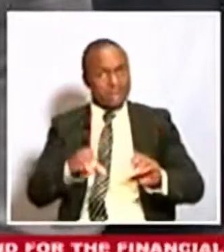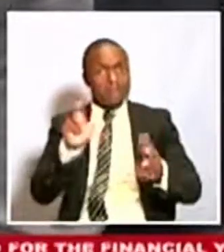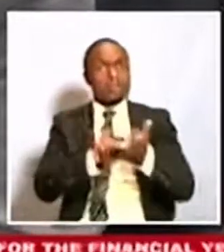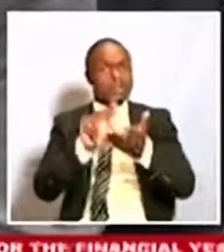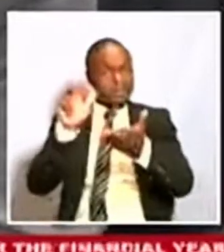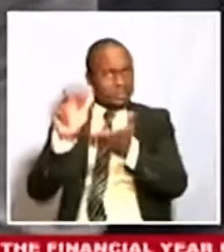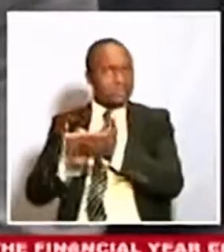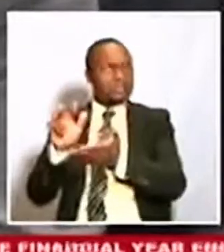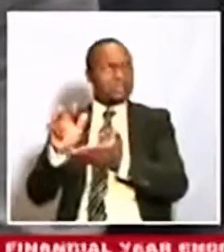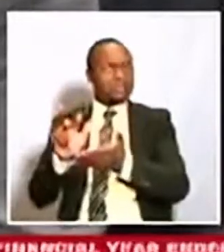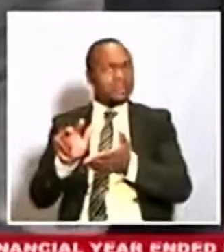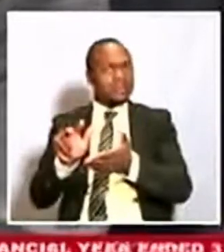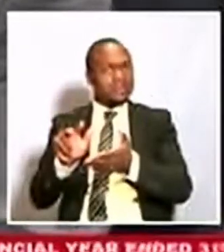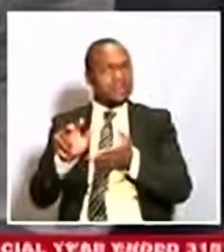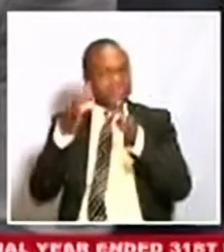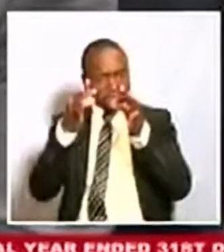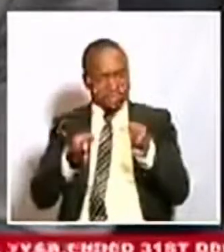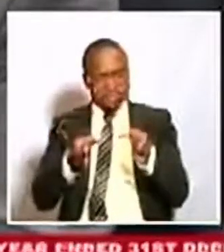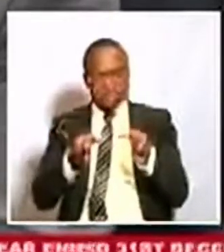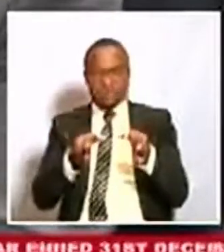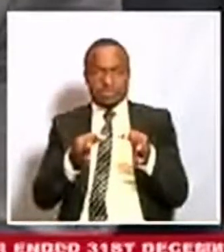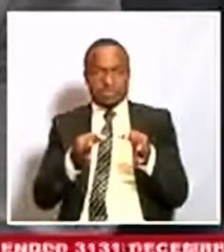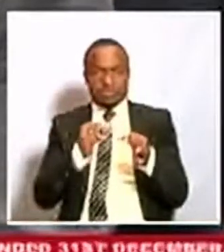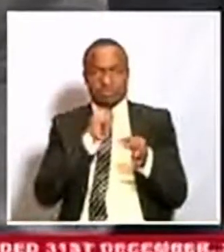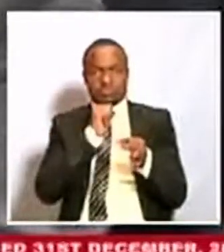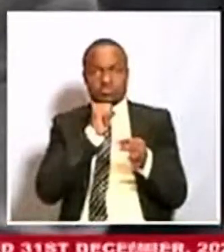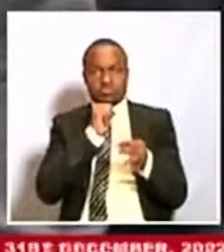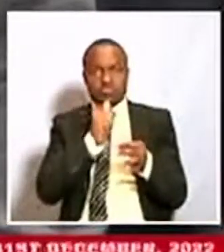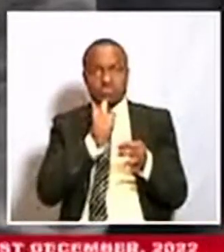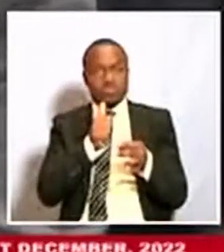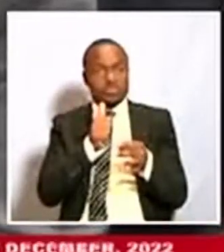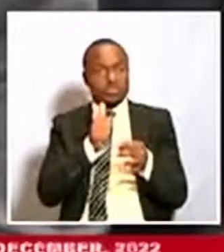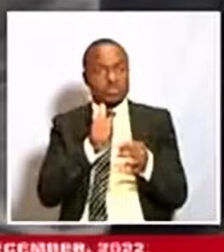approve, even if they were not part of the meeting.